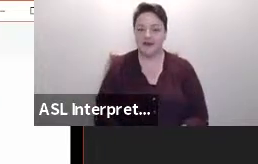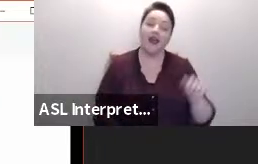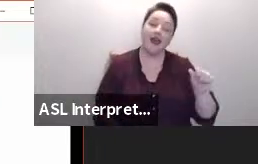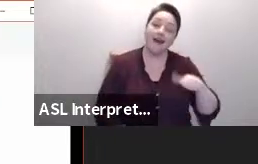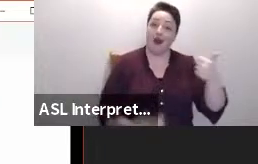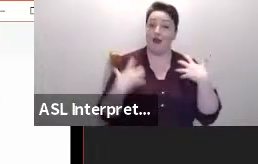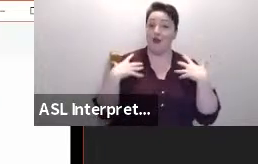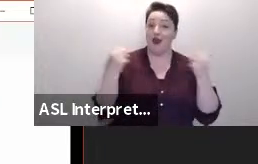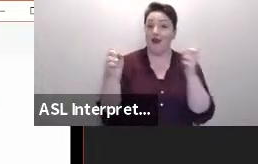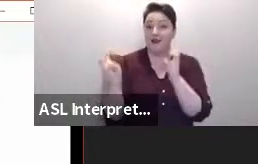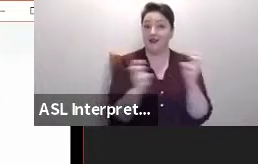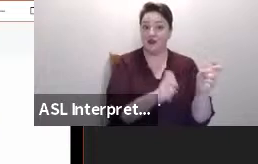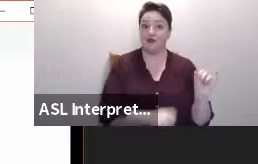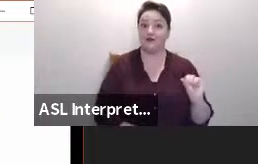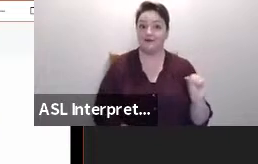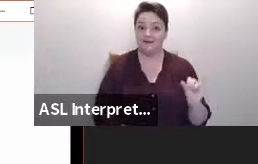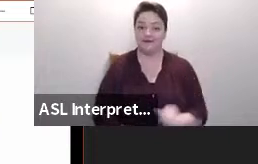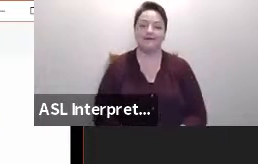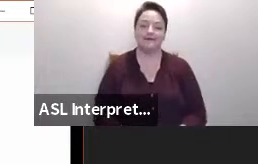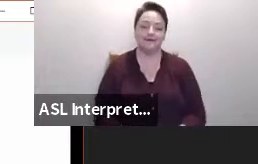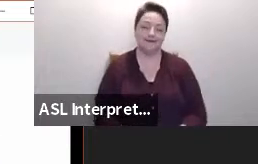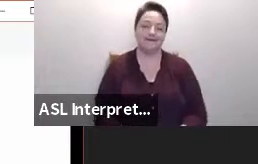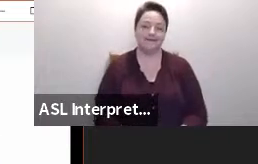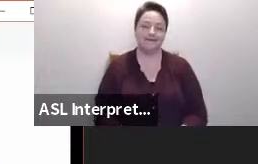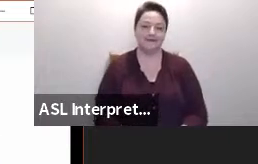health issues.